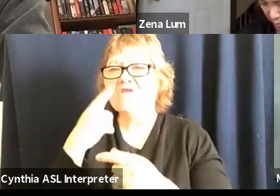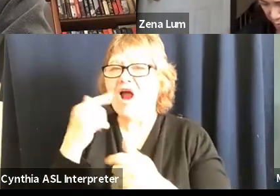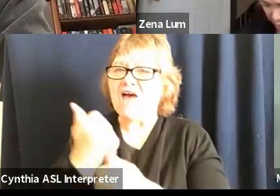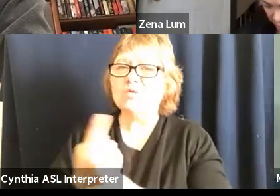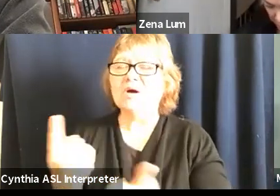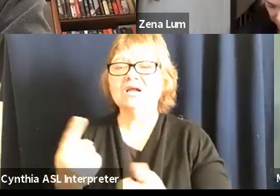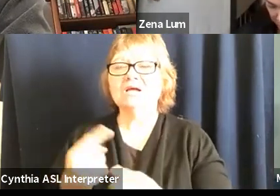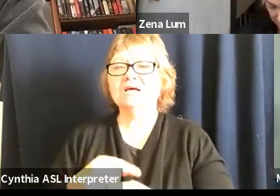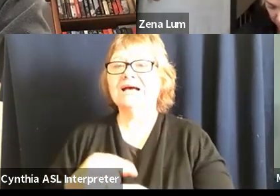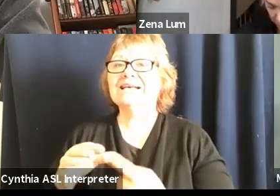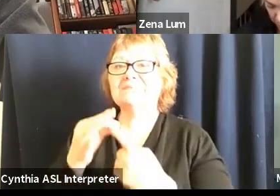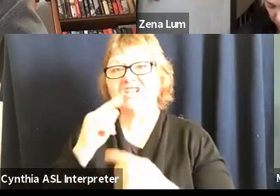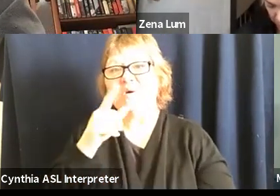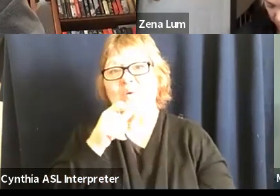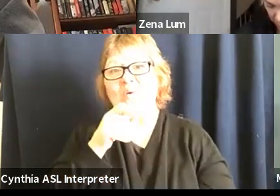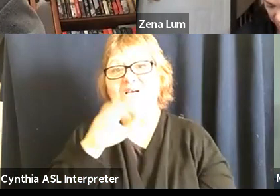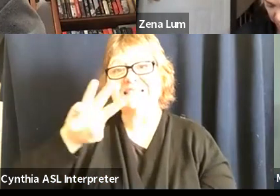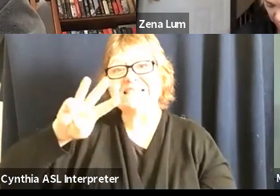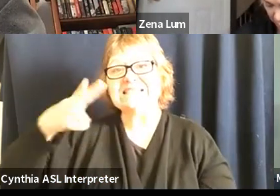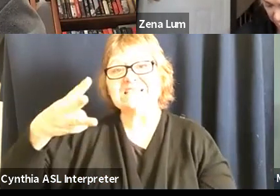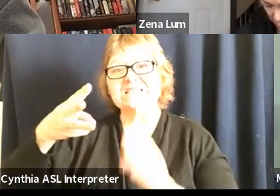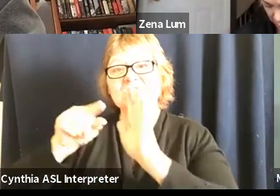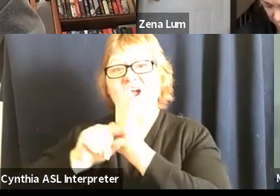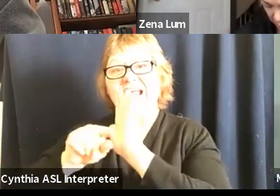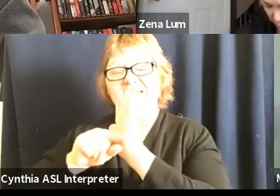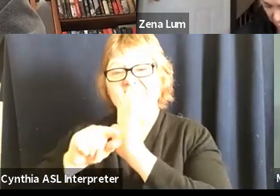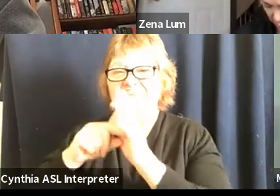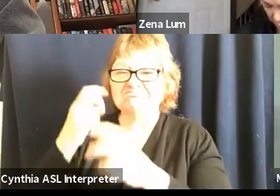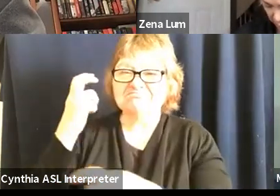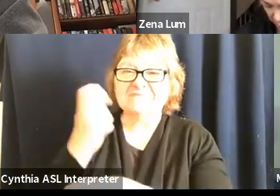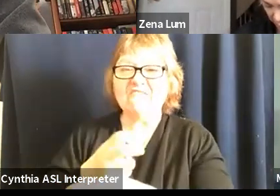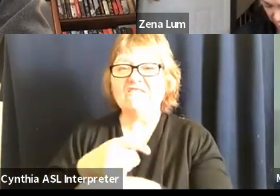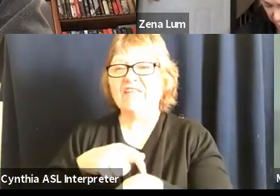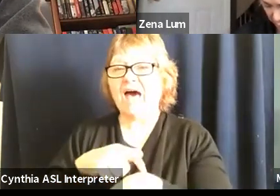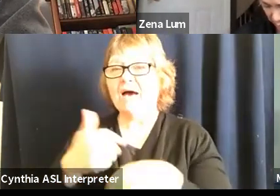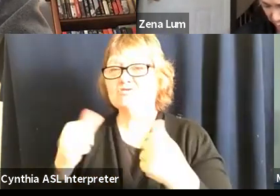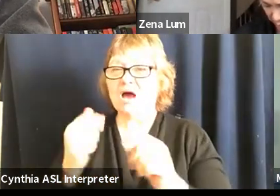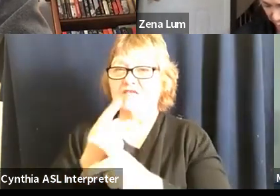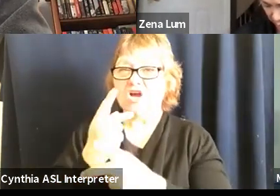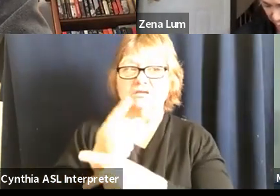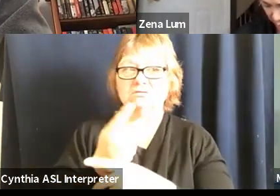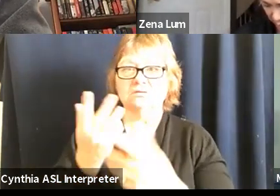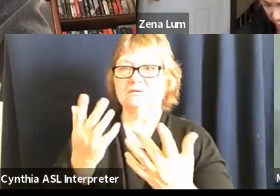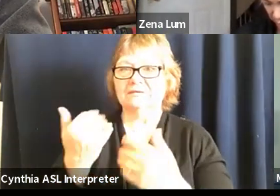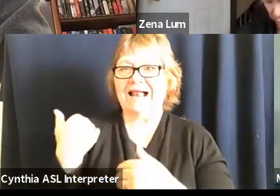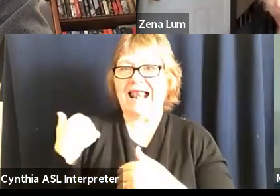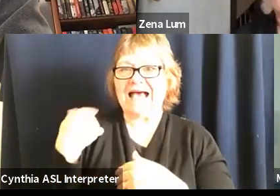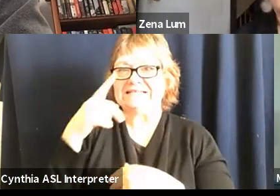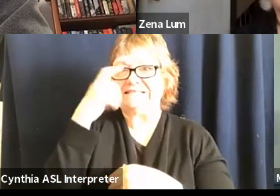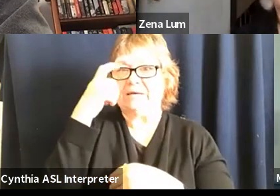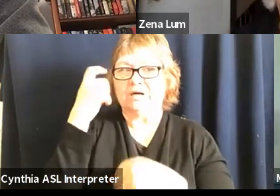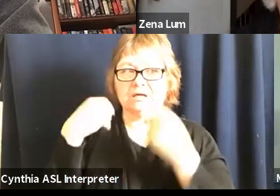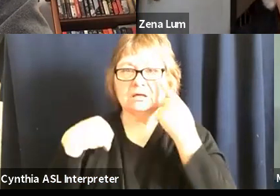but especially the sixth graders who've had such a tough time trying to figure out what last summer was it going to